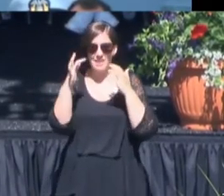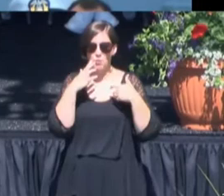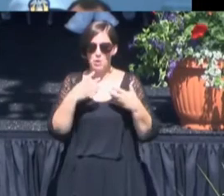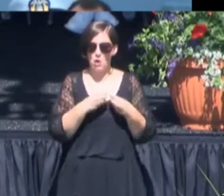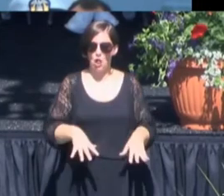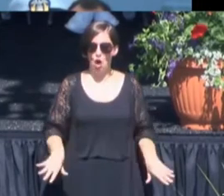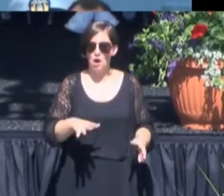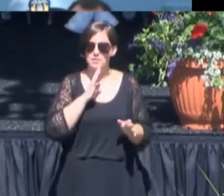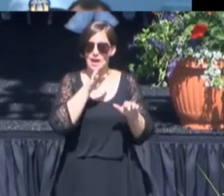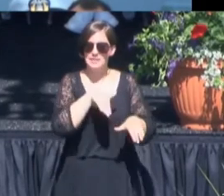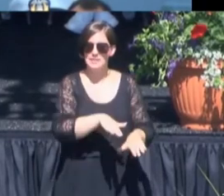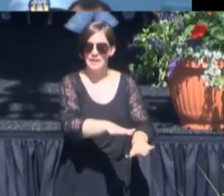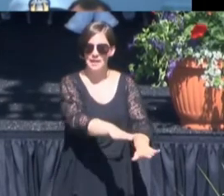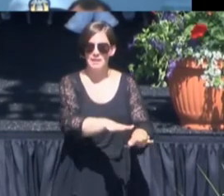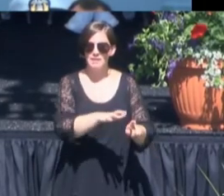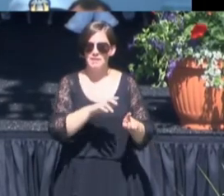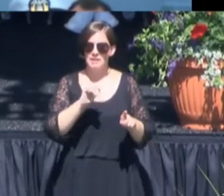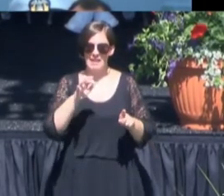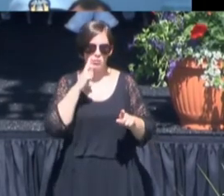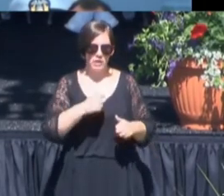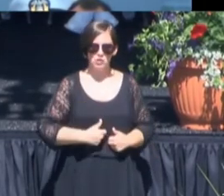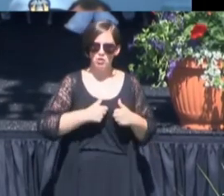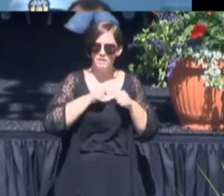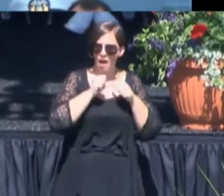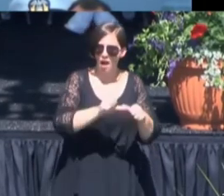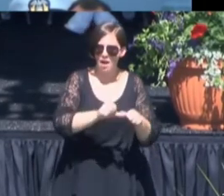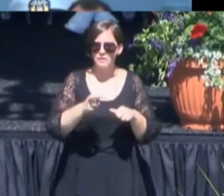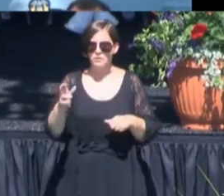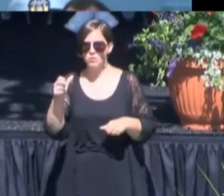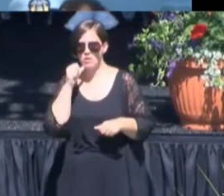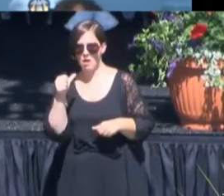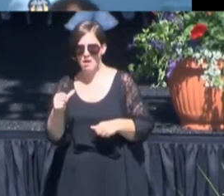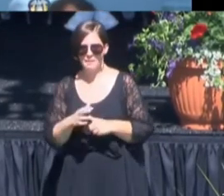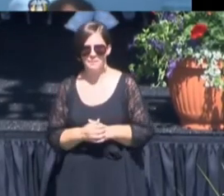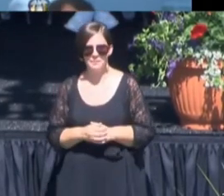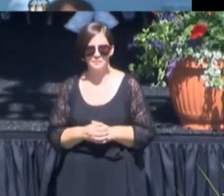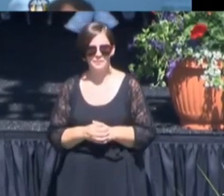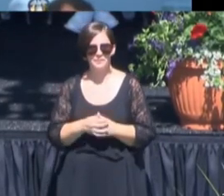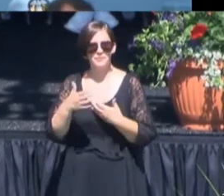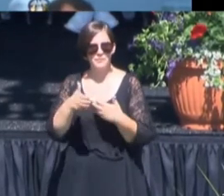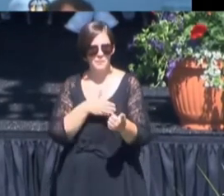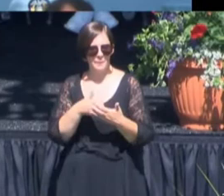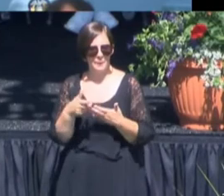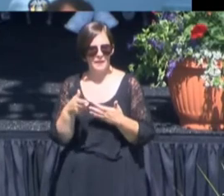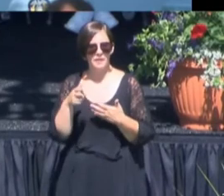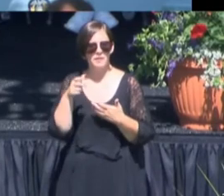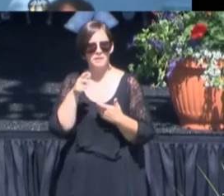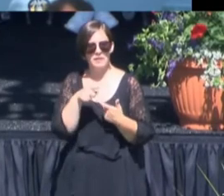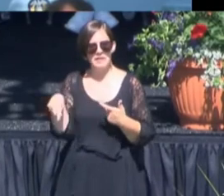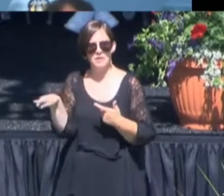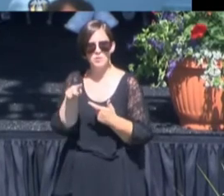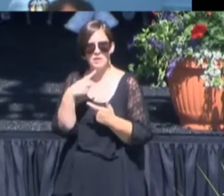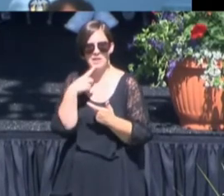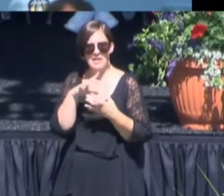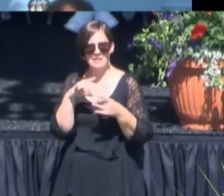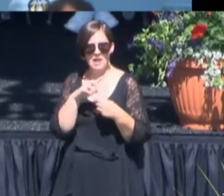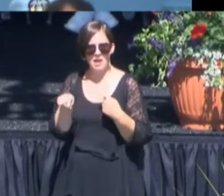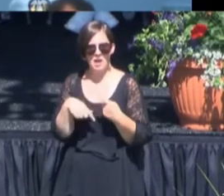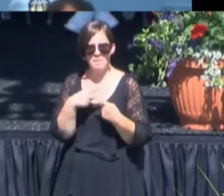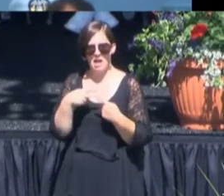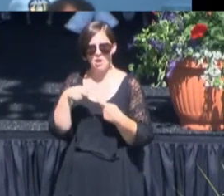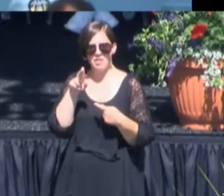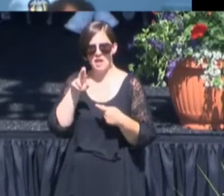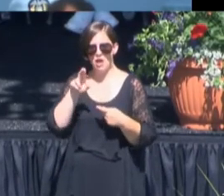sea, whether they survived or did not. And despite it all, this is what they had to say about prowling U-boats.